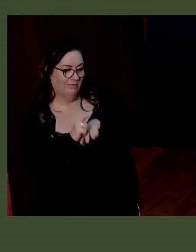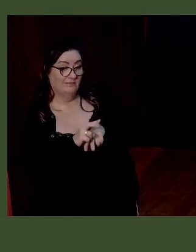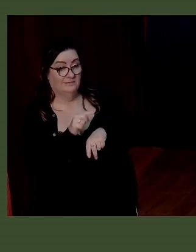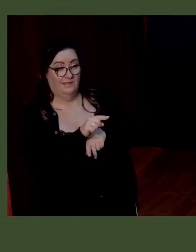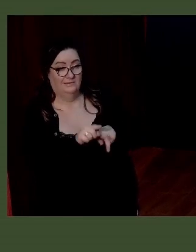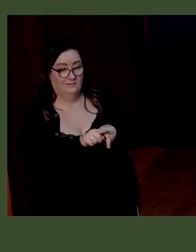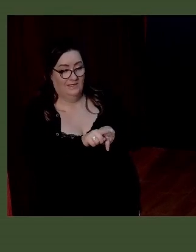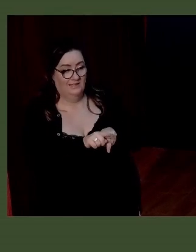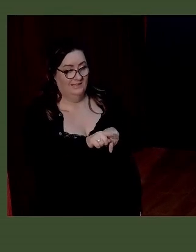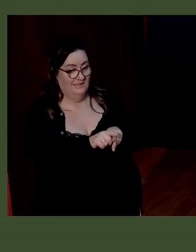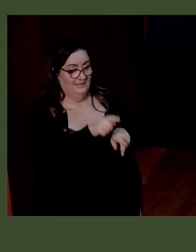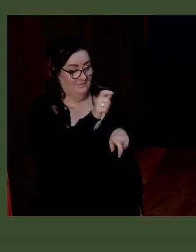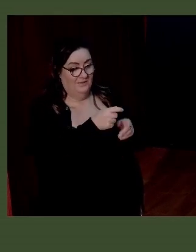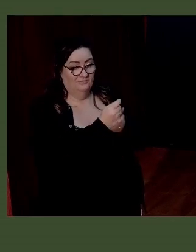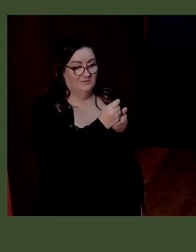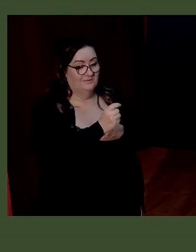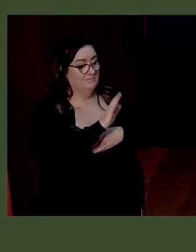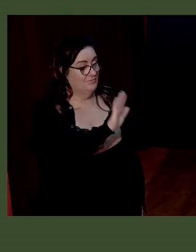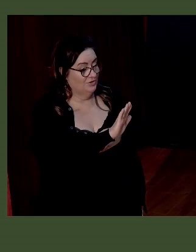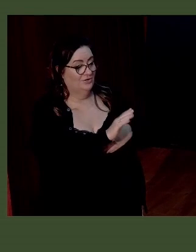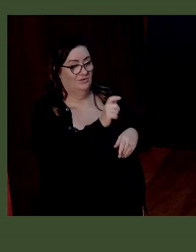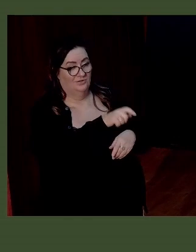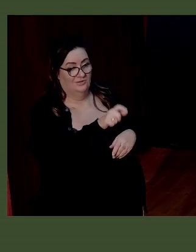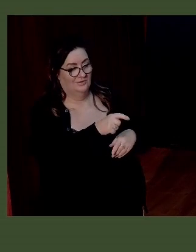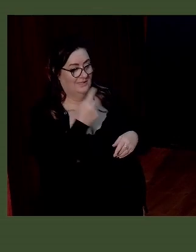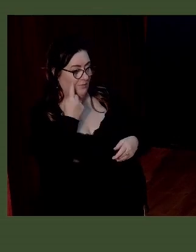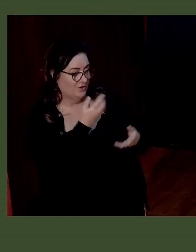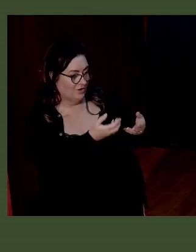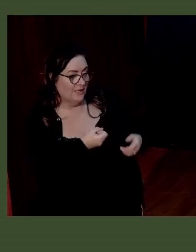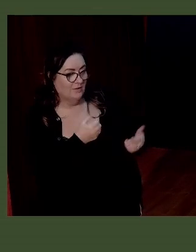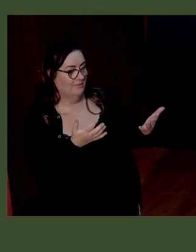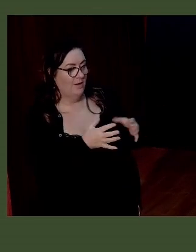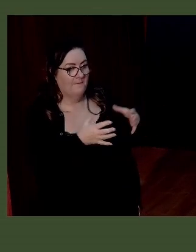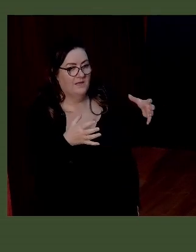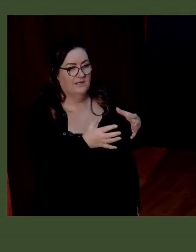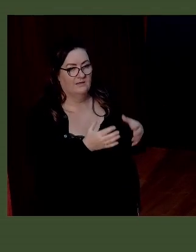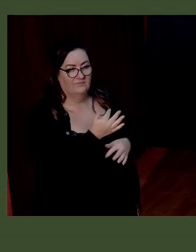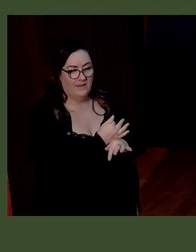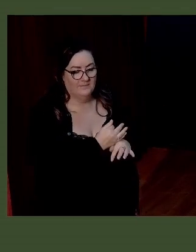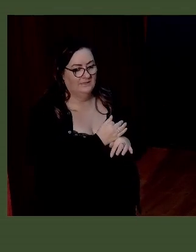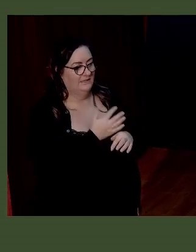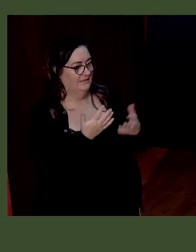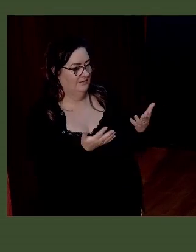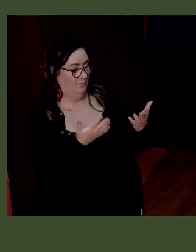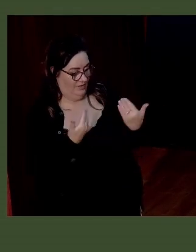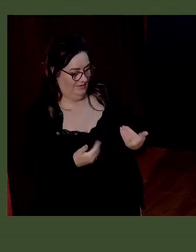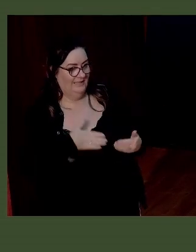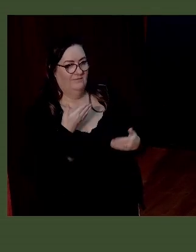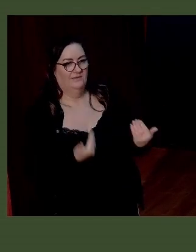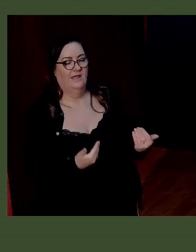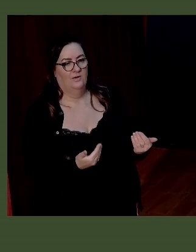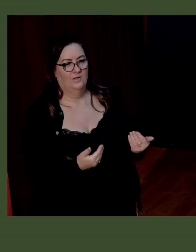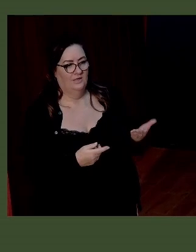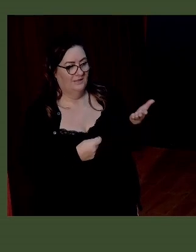supervised. Tenants must be selected with strict regard to income of family, size of family, and nature of existing accommodation.